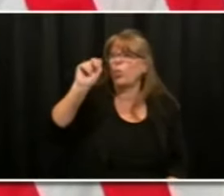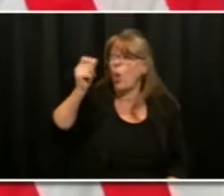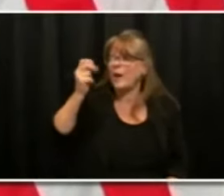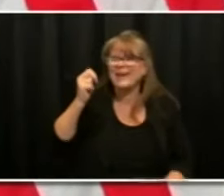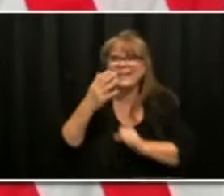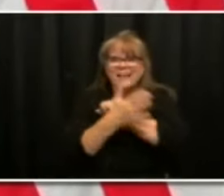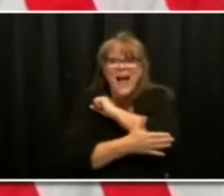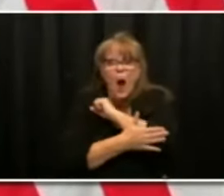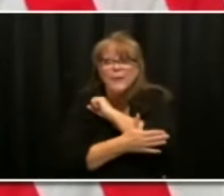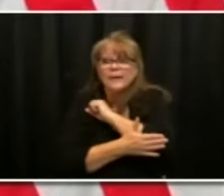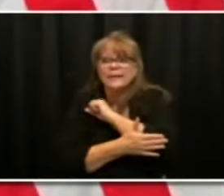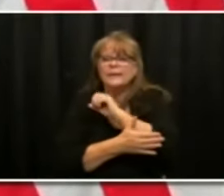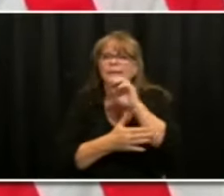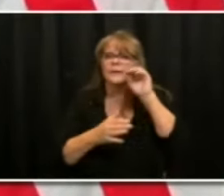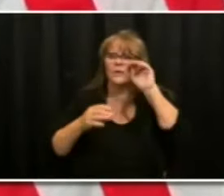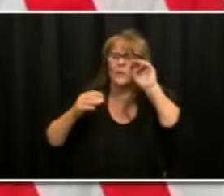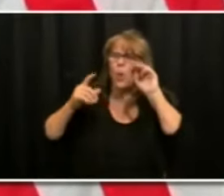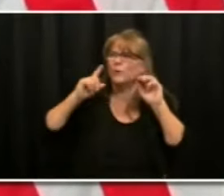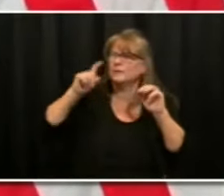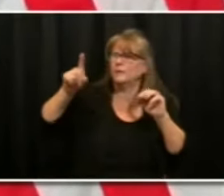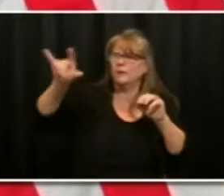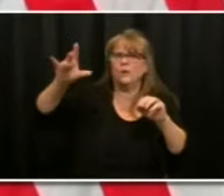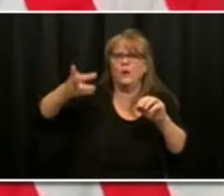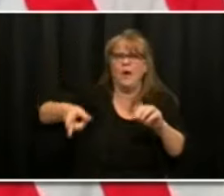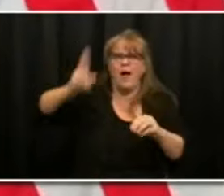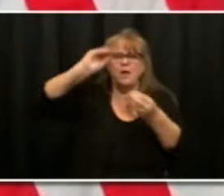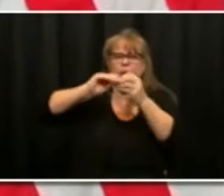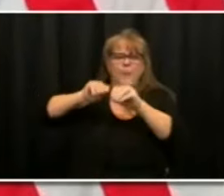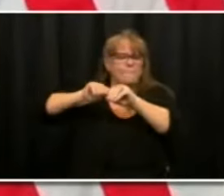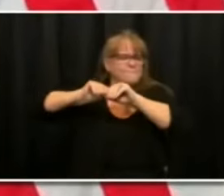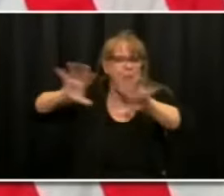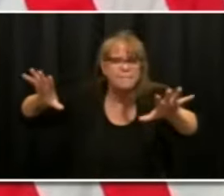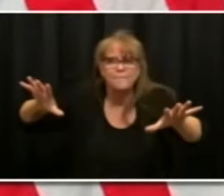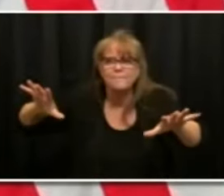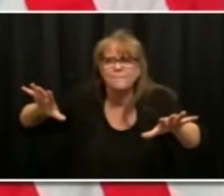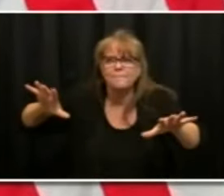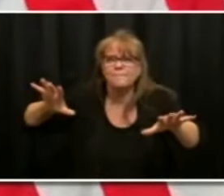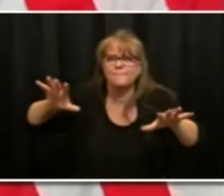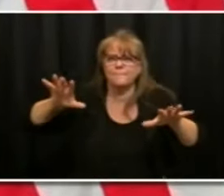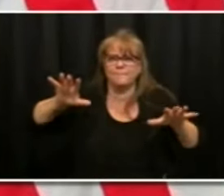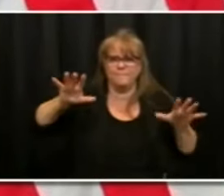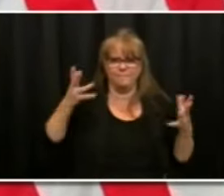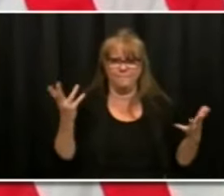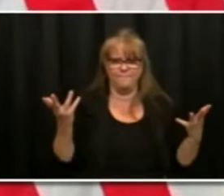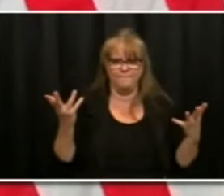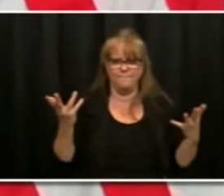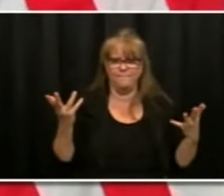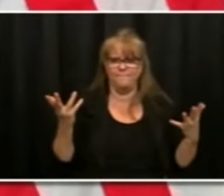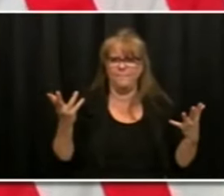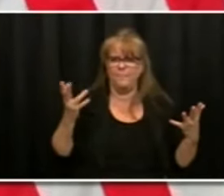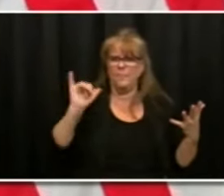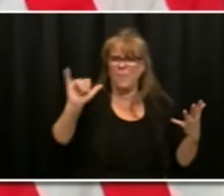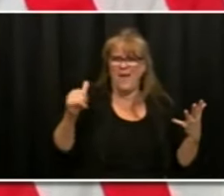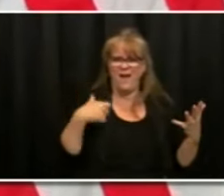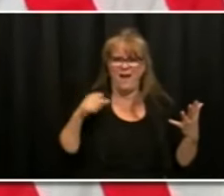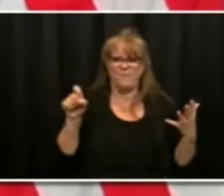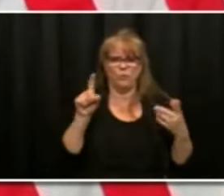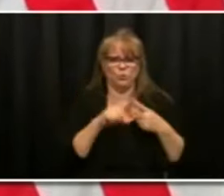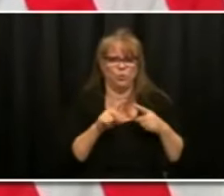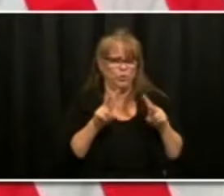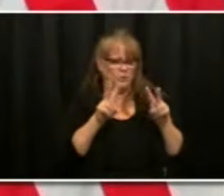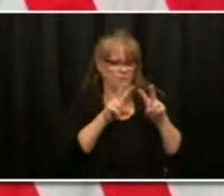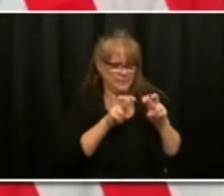it's acting to contain the virus where it is at a moment in time, not where it was. We never can anticipate where it will